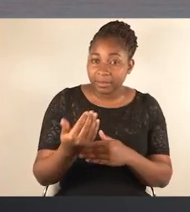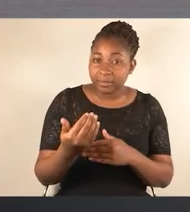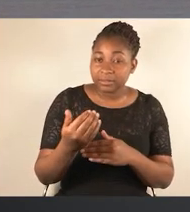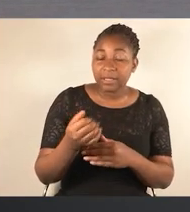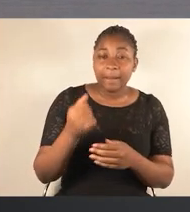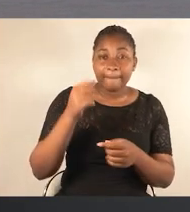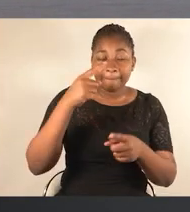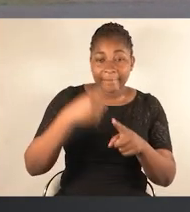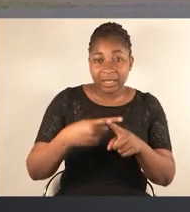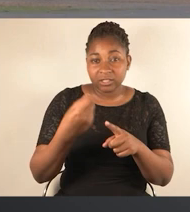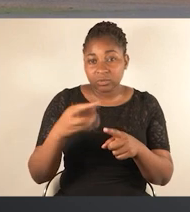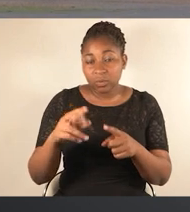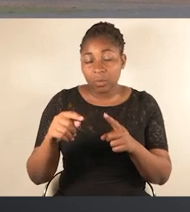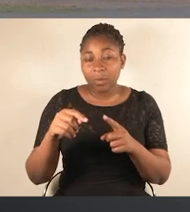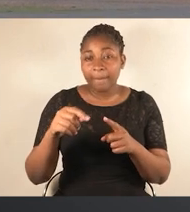about plus or minus